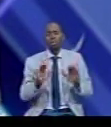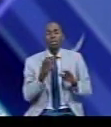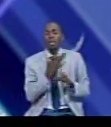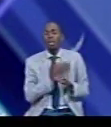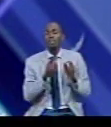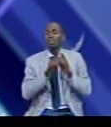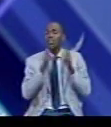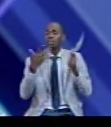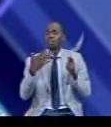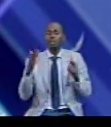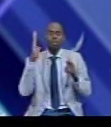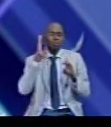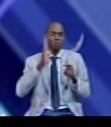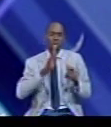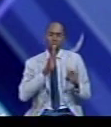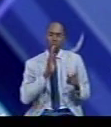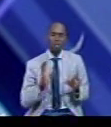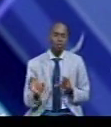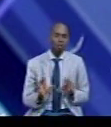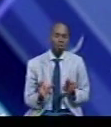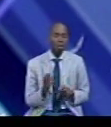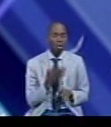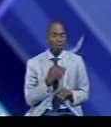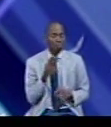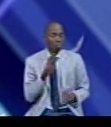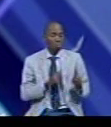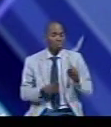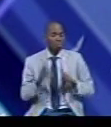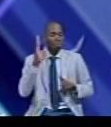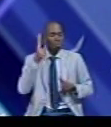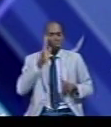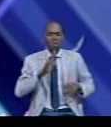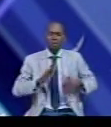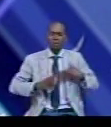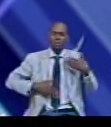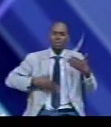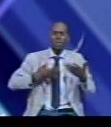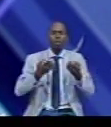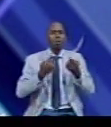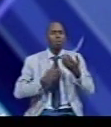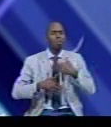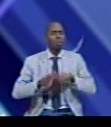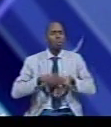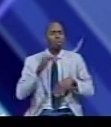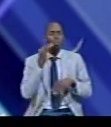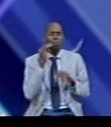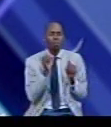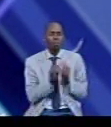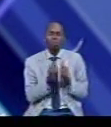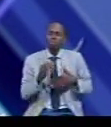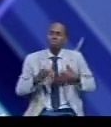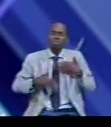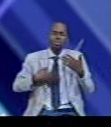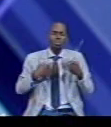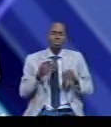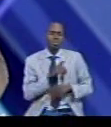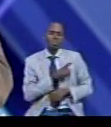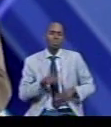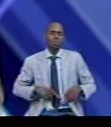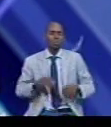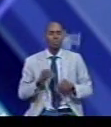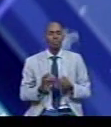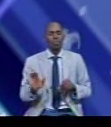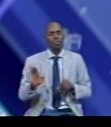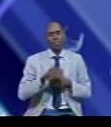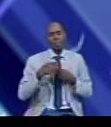done. Glorious thing will be done. And people will rejoice and go home with the joy of the Lord in their heart. Brethren, let